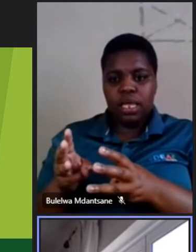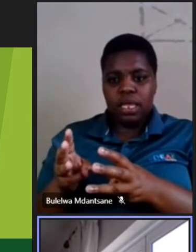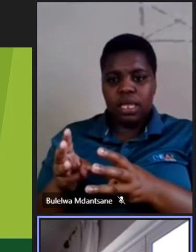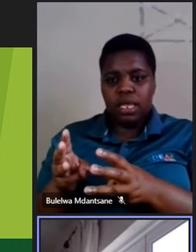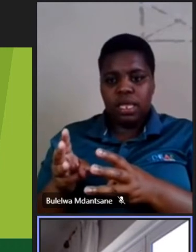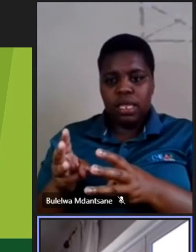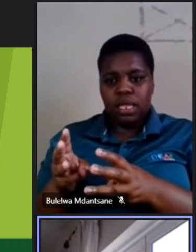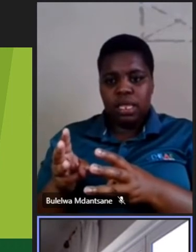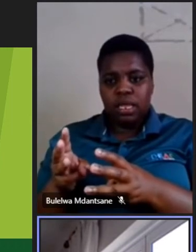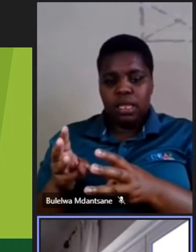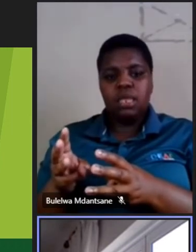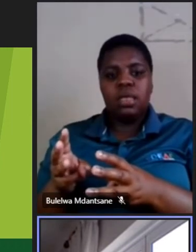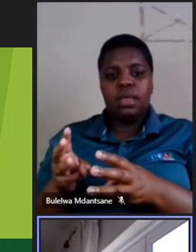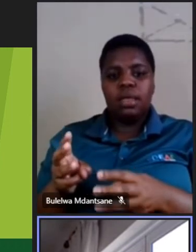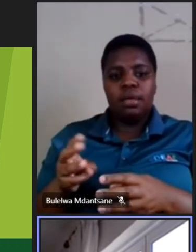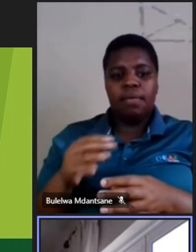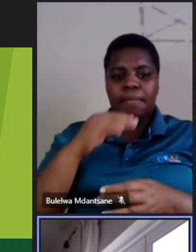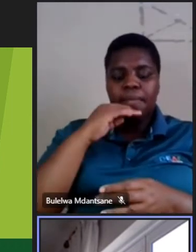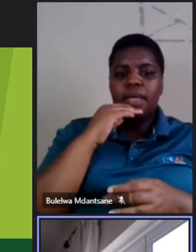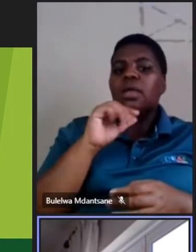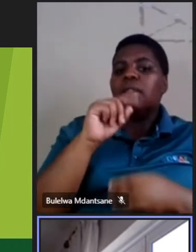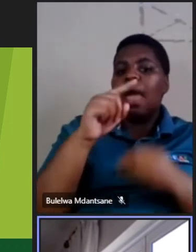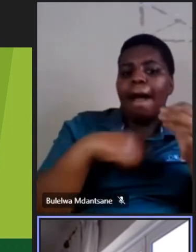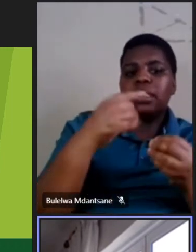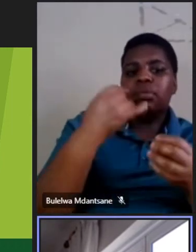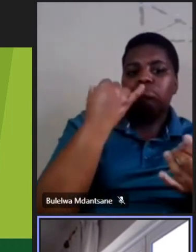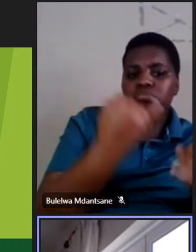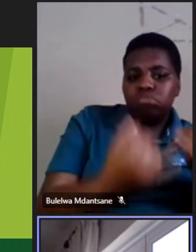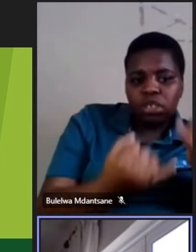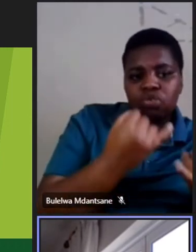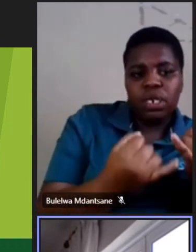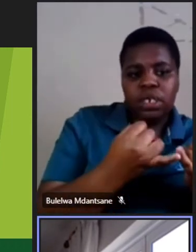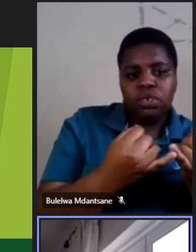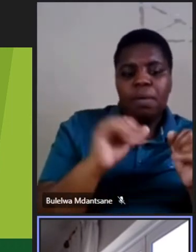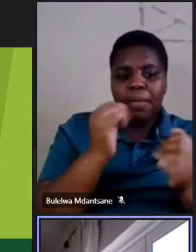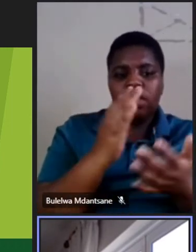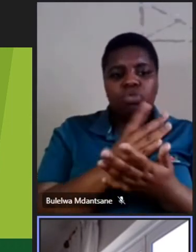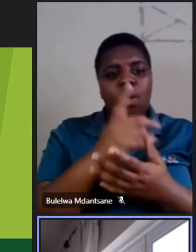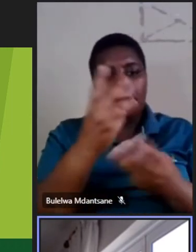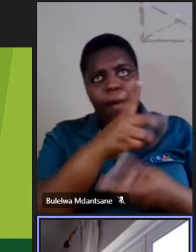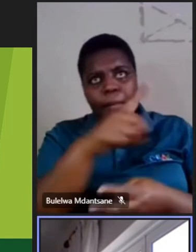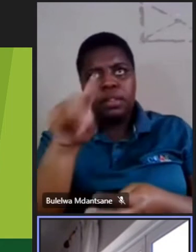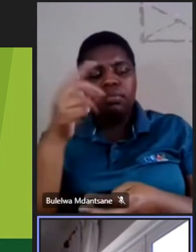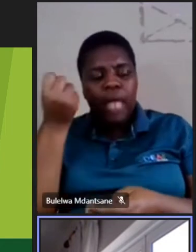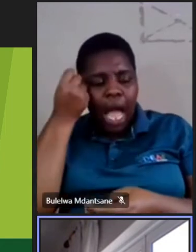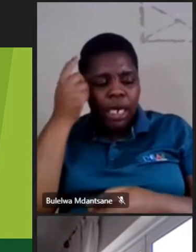alternatives to sexuality and sexual expressions.